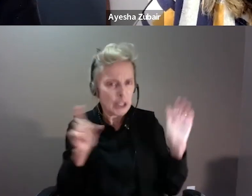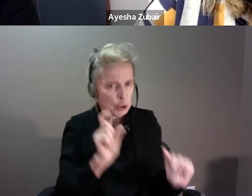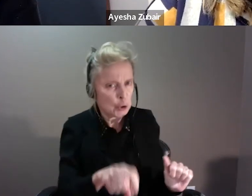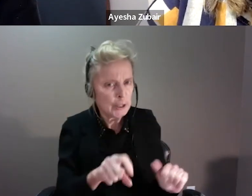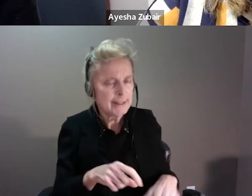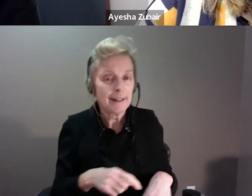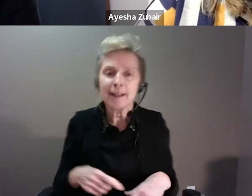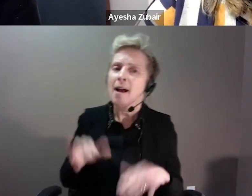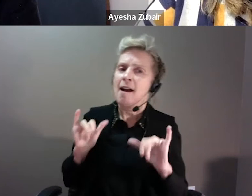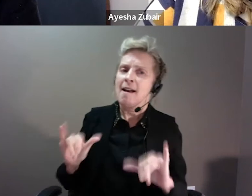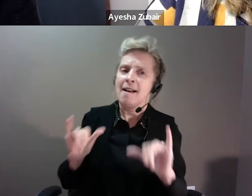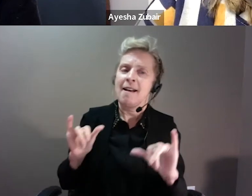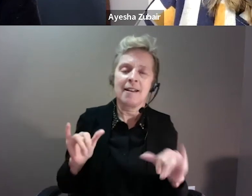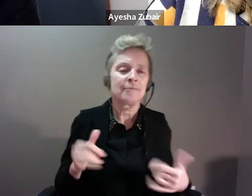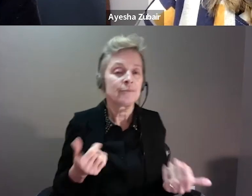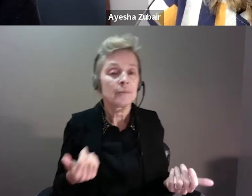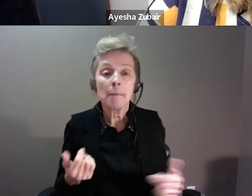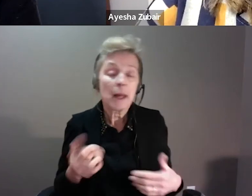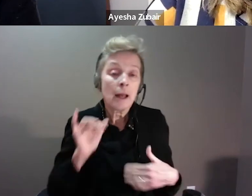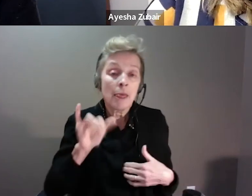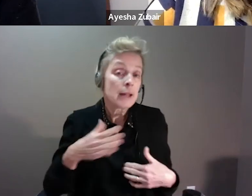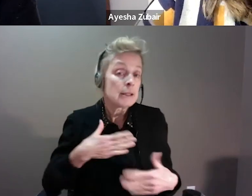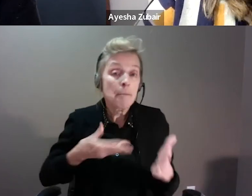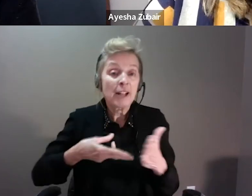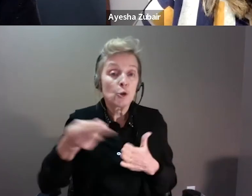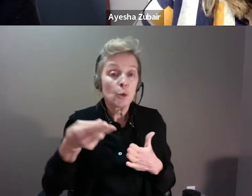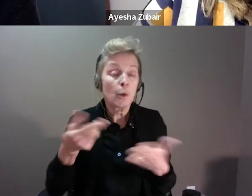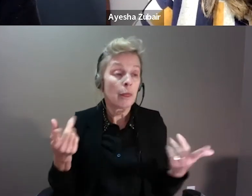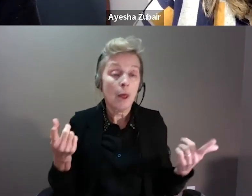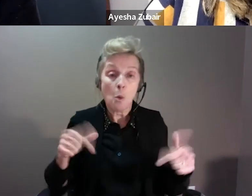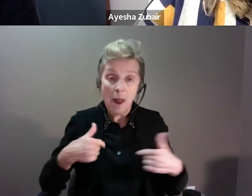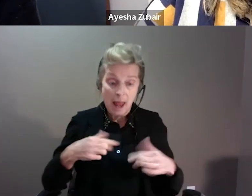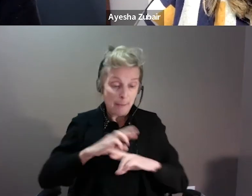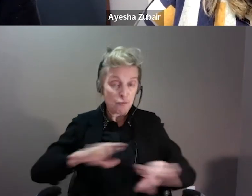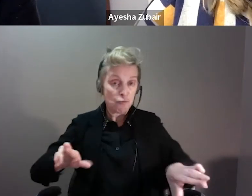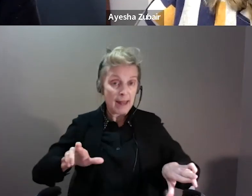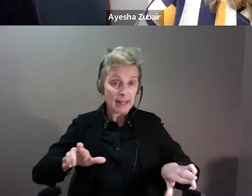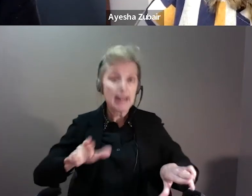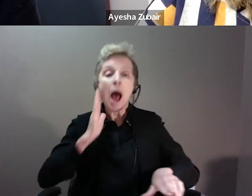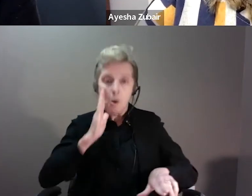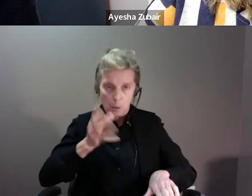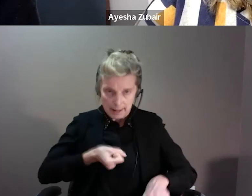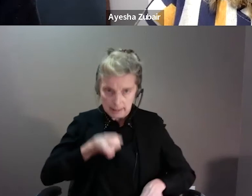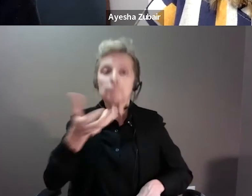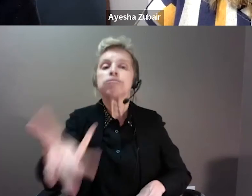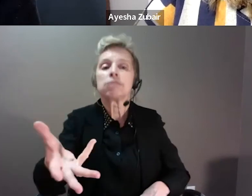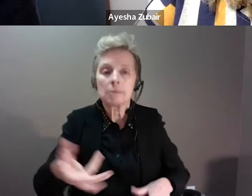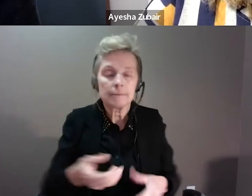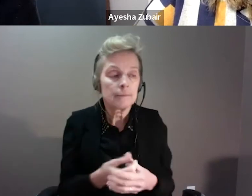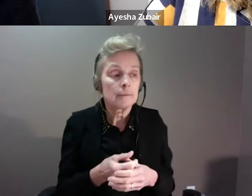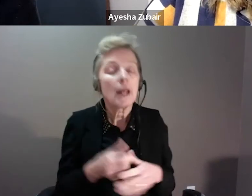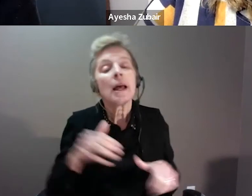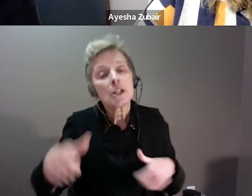don't owe anybody my truth, right? So sometimes it's like whenever you're ready. And so I find that it's challenging because